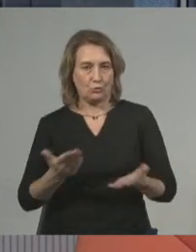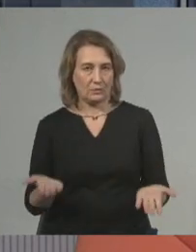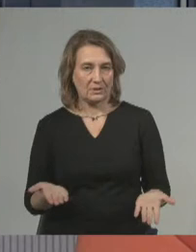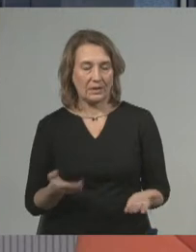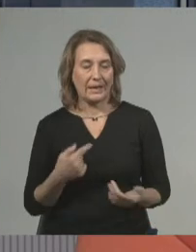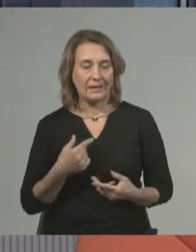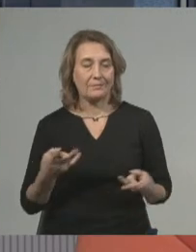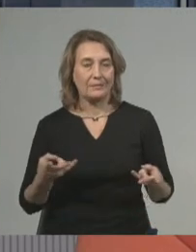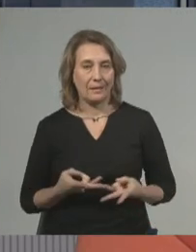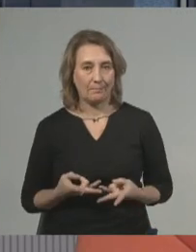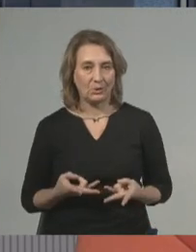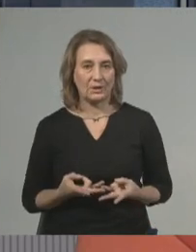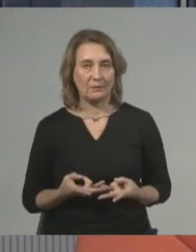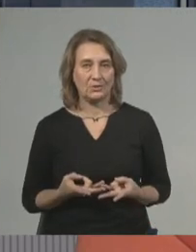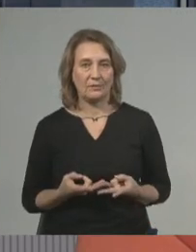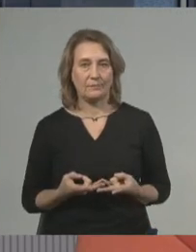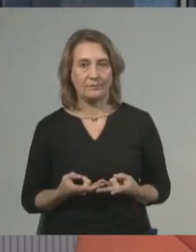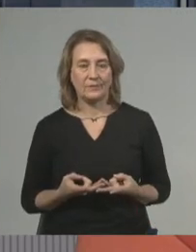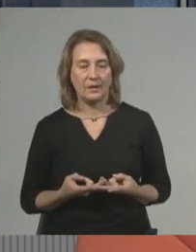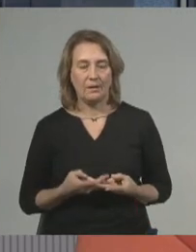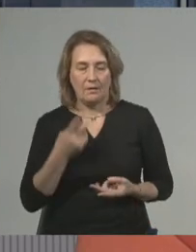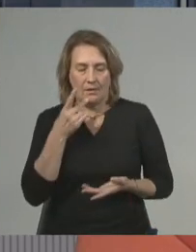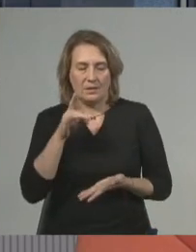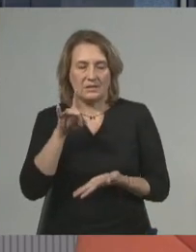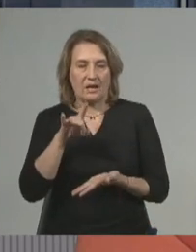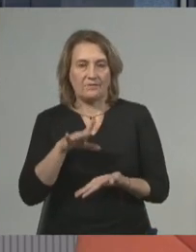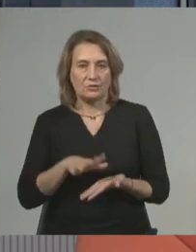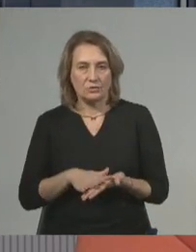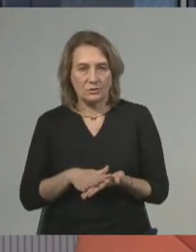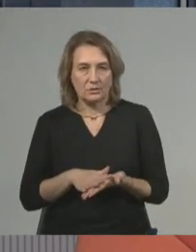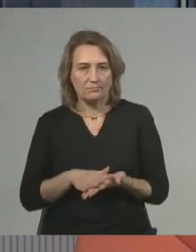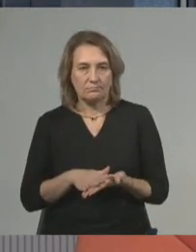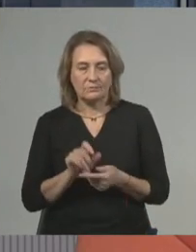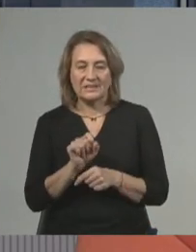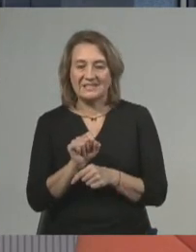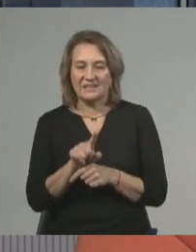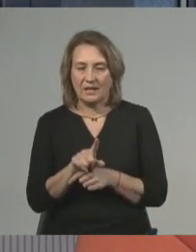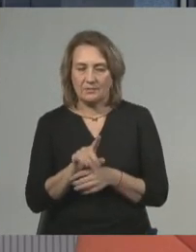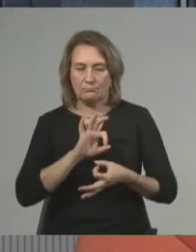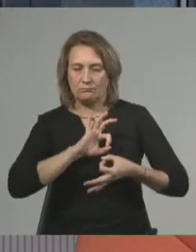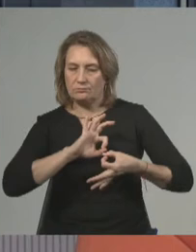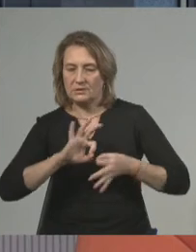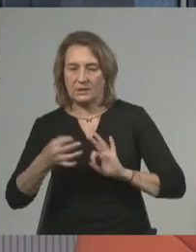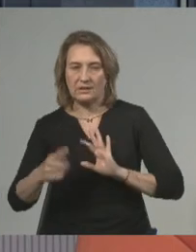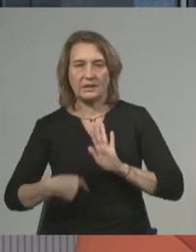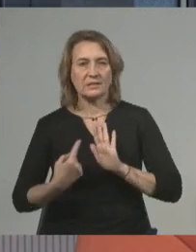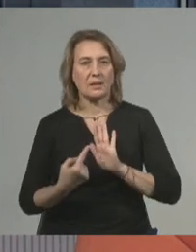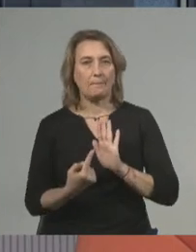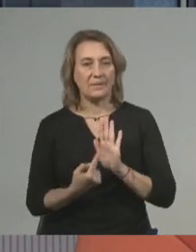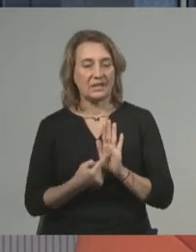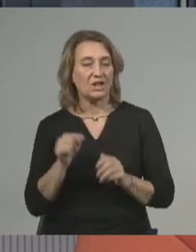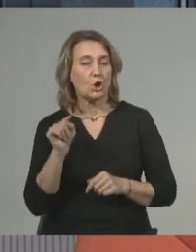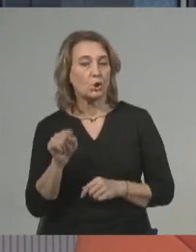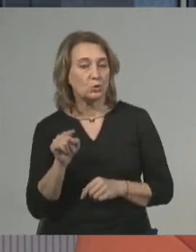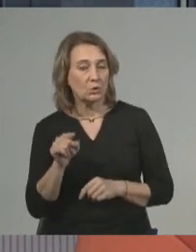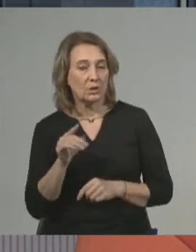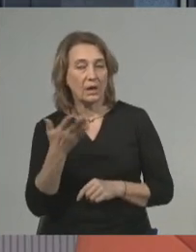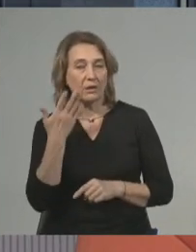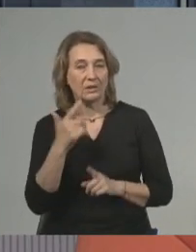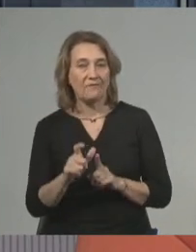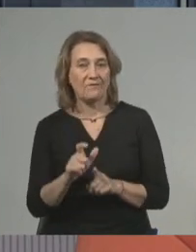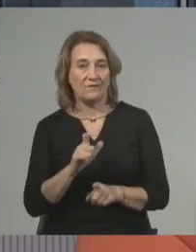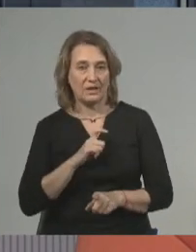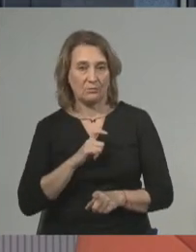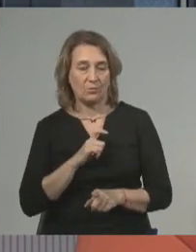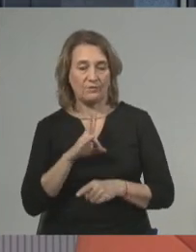to always ask ourselves difficult questions even when the response to us asking those difficult